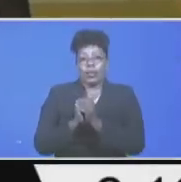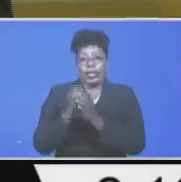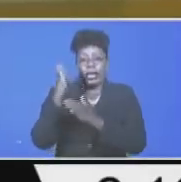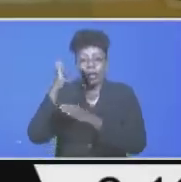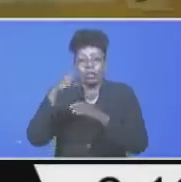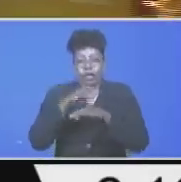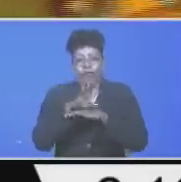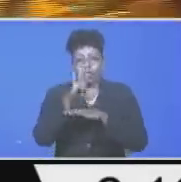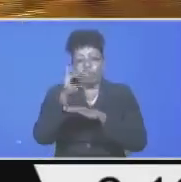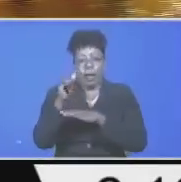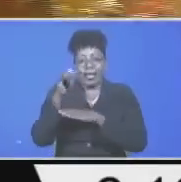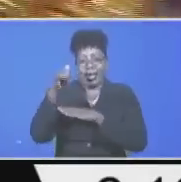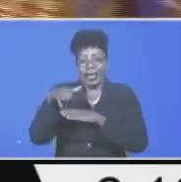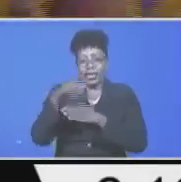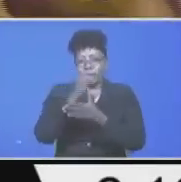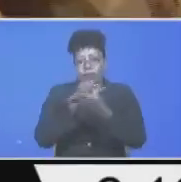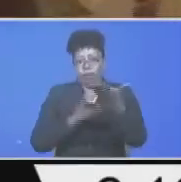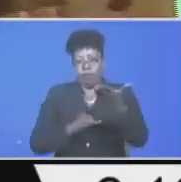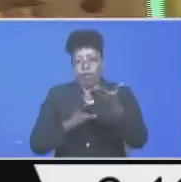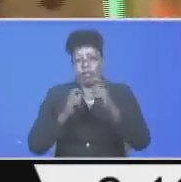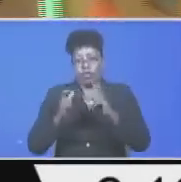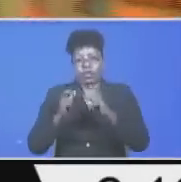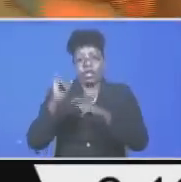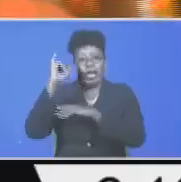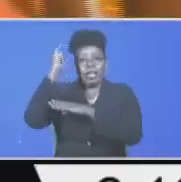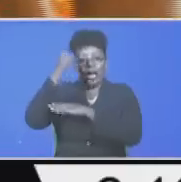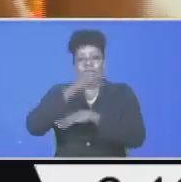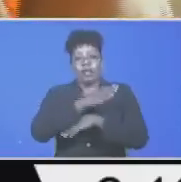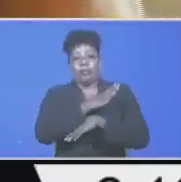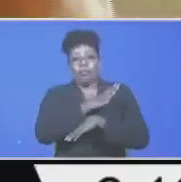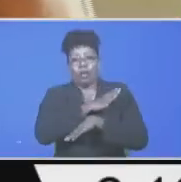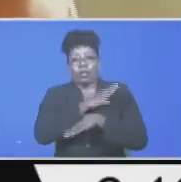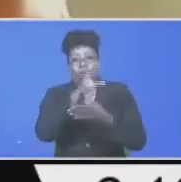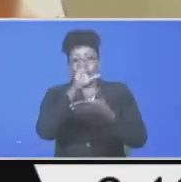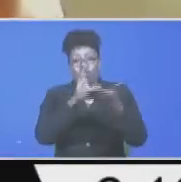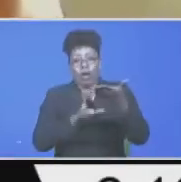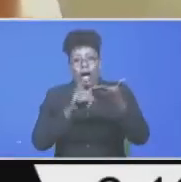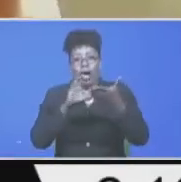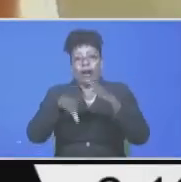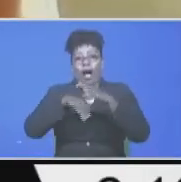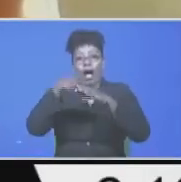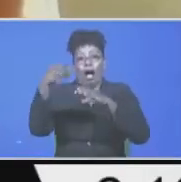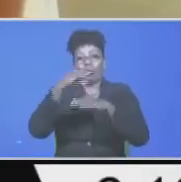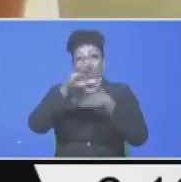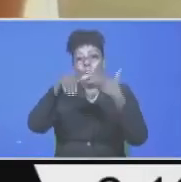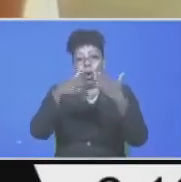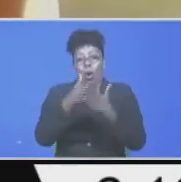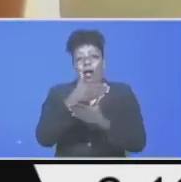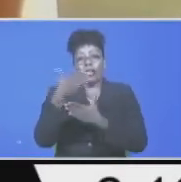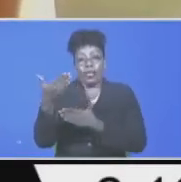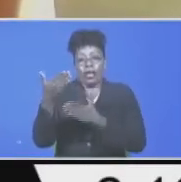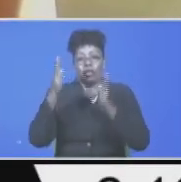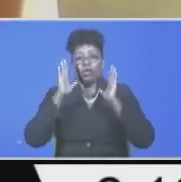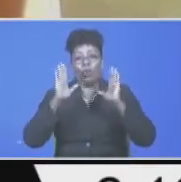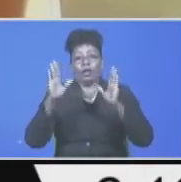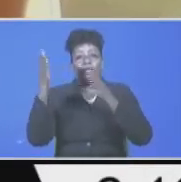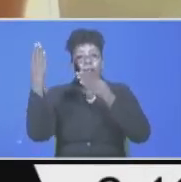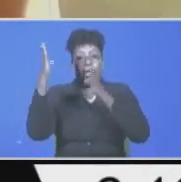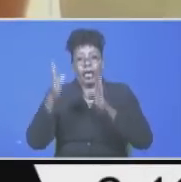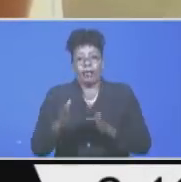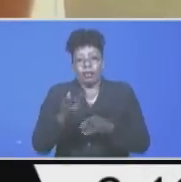influenced by the late architect and Junkanooer Jackson Burnside to carve out all things uniquely Bahamian to exhibit for